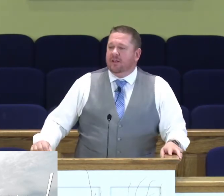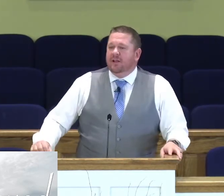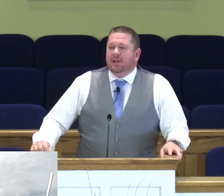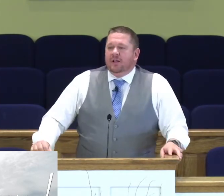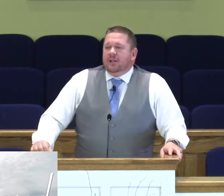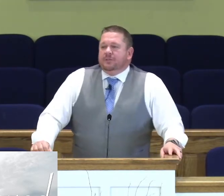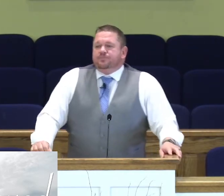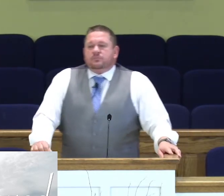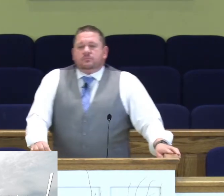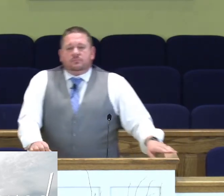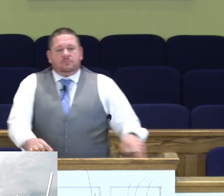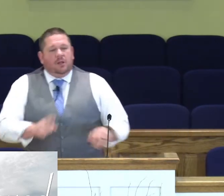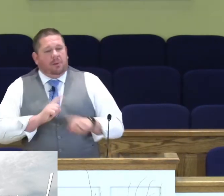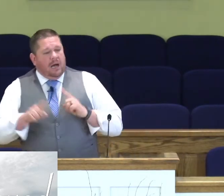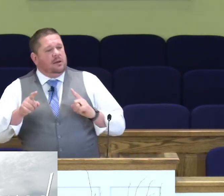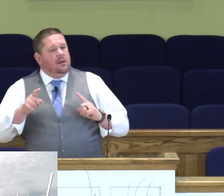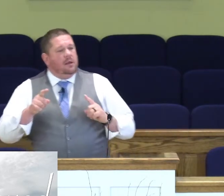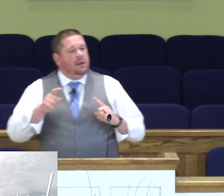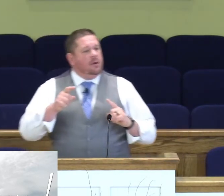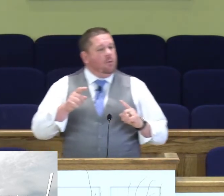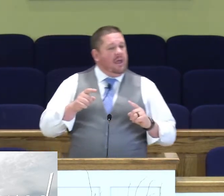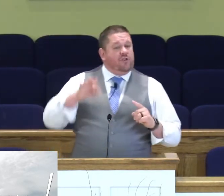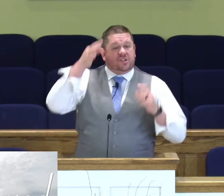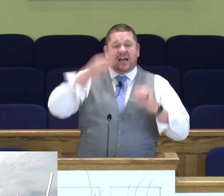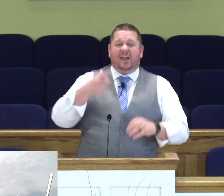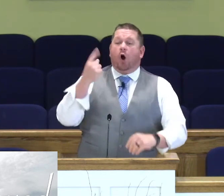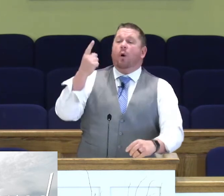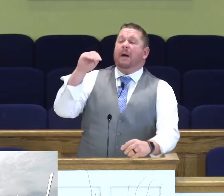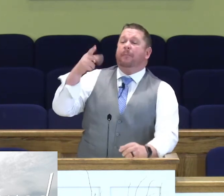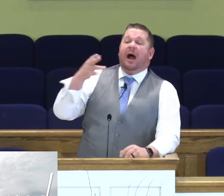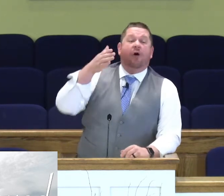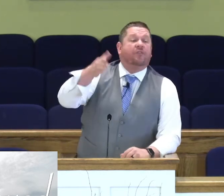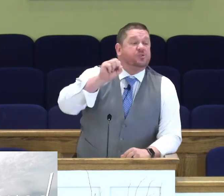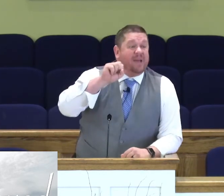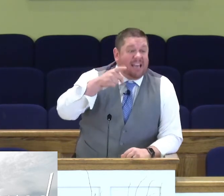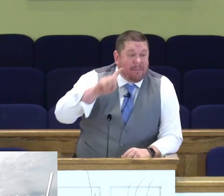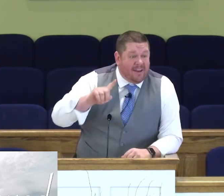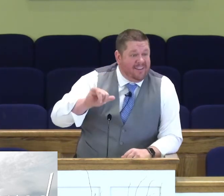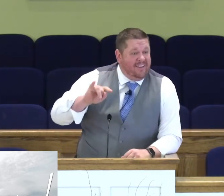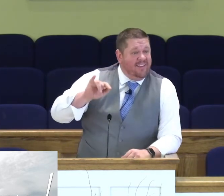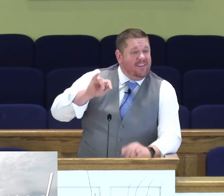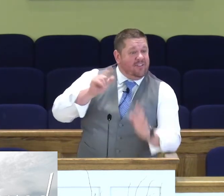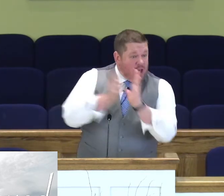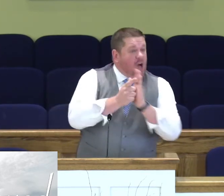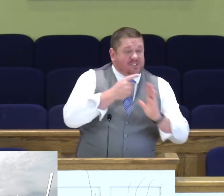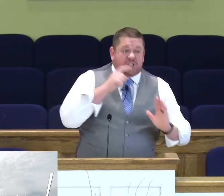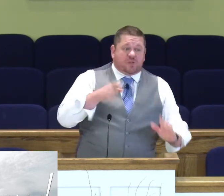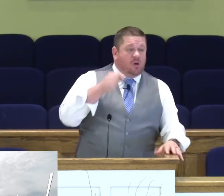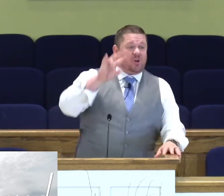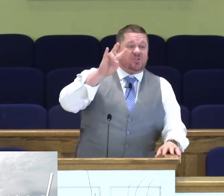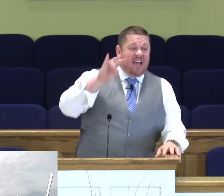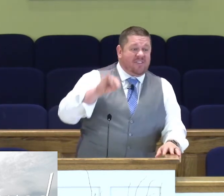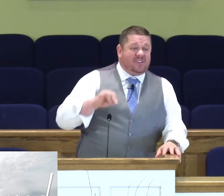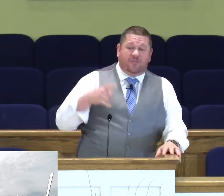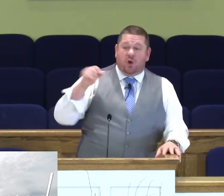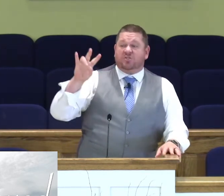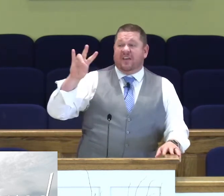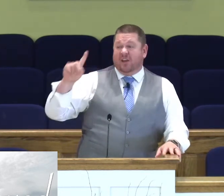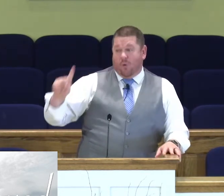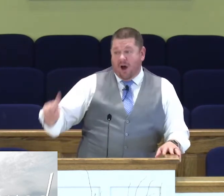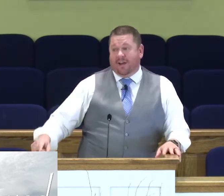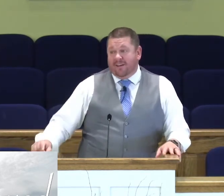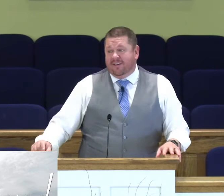okay? But if you decide to go 1 mile per hour over the speed limit, the law says you're supposed to go 70, so if you